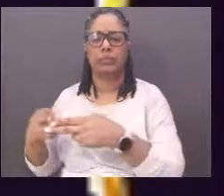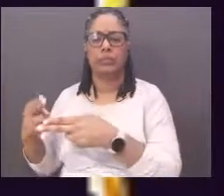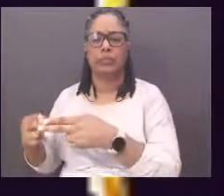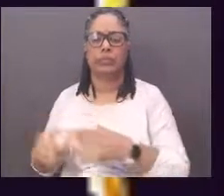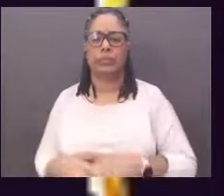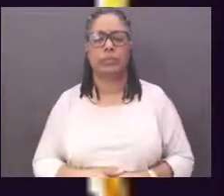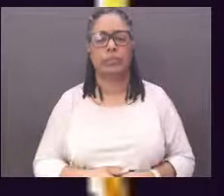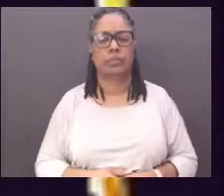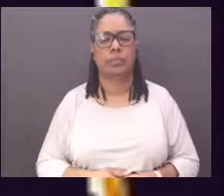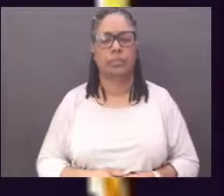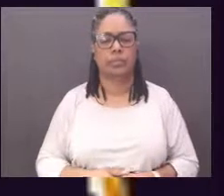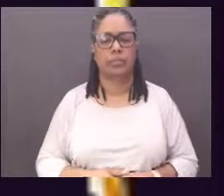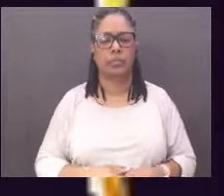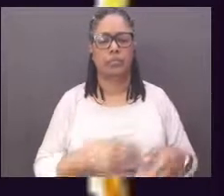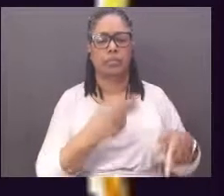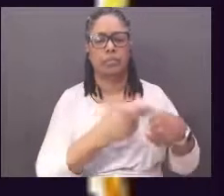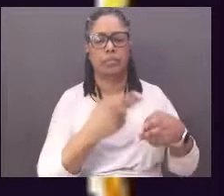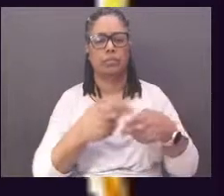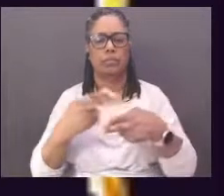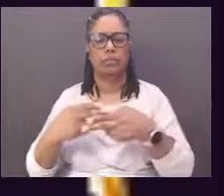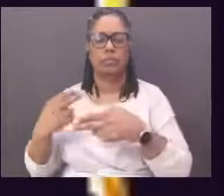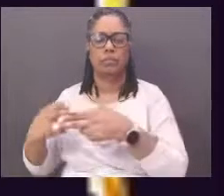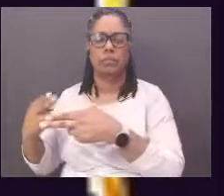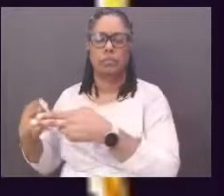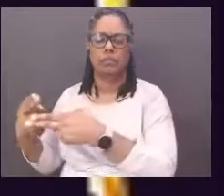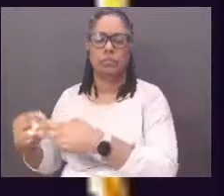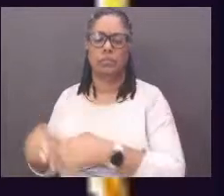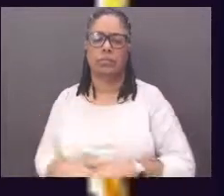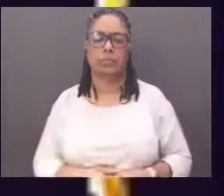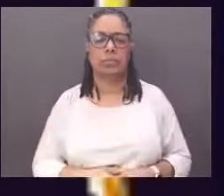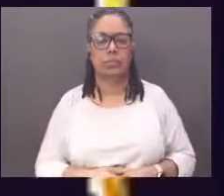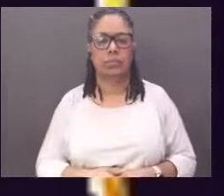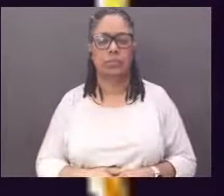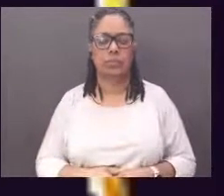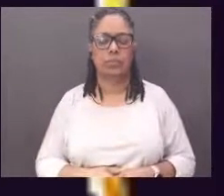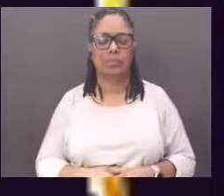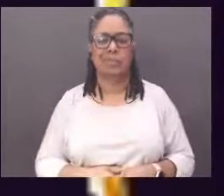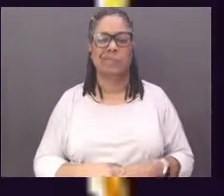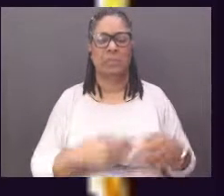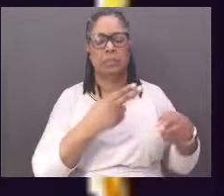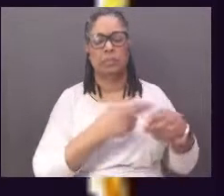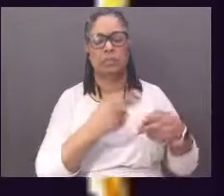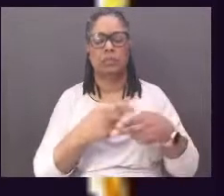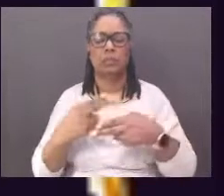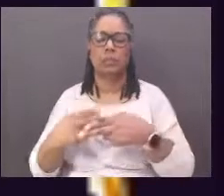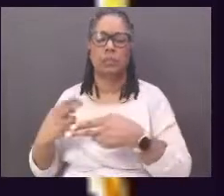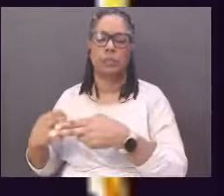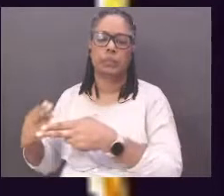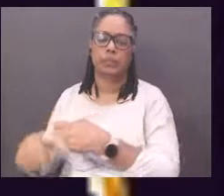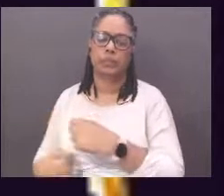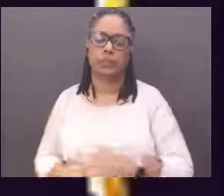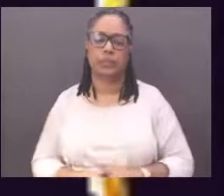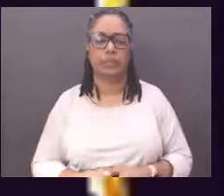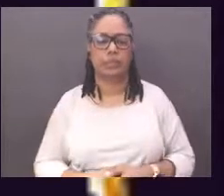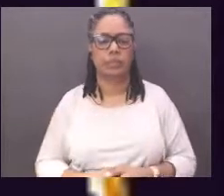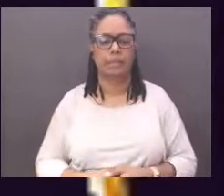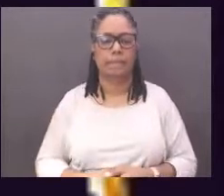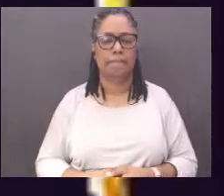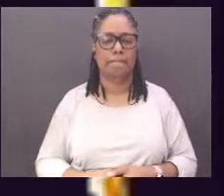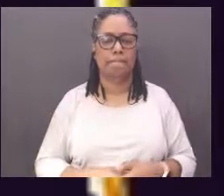family, Kevin Bakeman, Diane Taylor, Ryan Carter, Tasha Jones, William Tinsley, Charles Robinson, Lashana